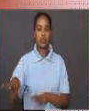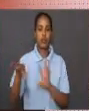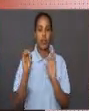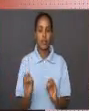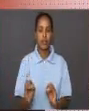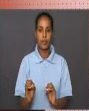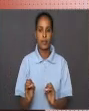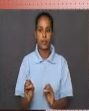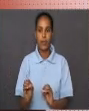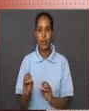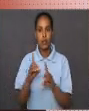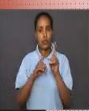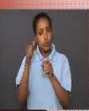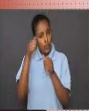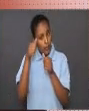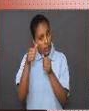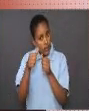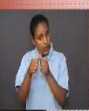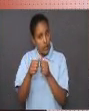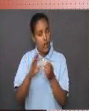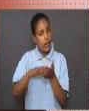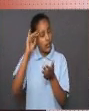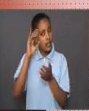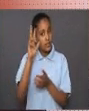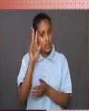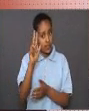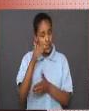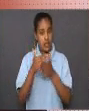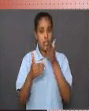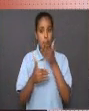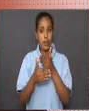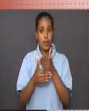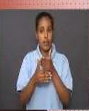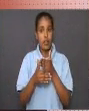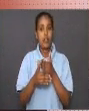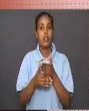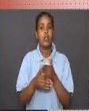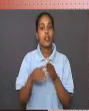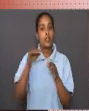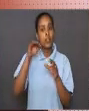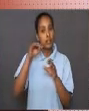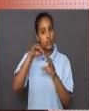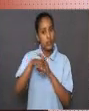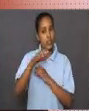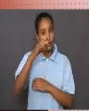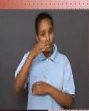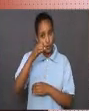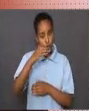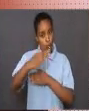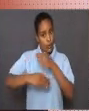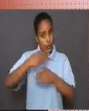Students, do you remember learning about the three steps involved in the solution